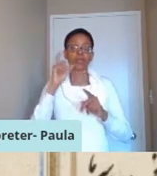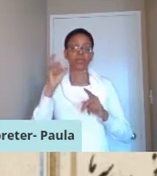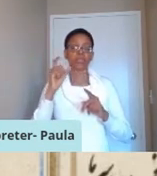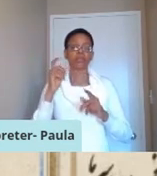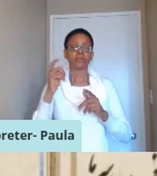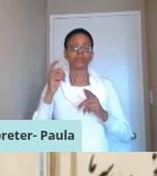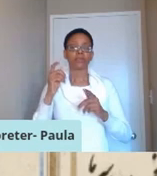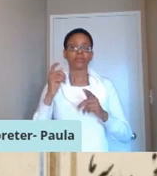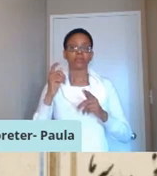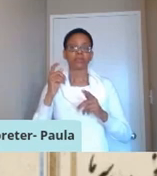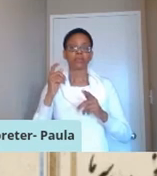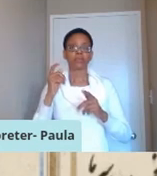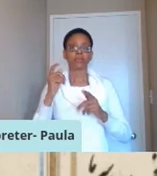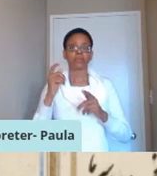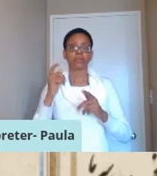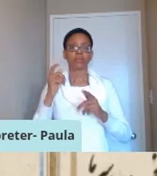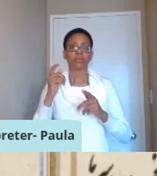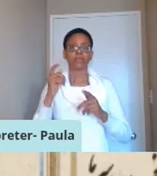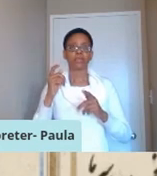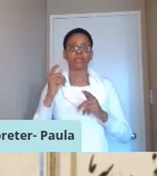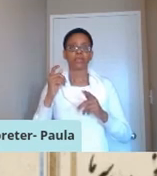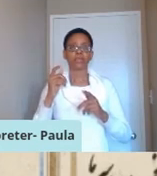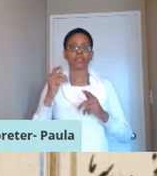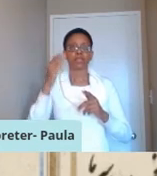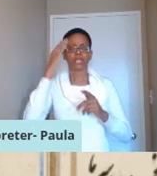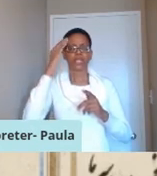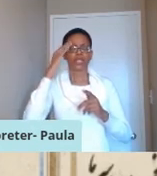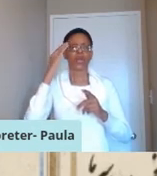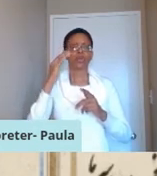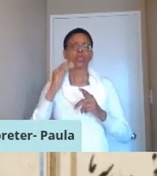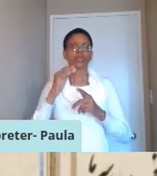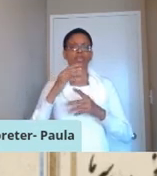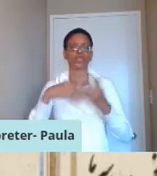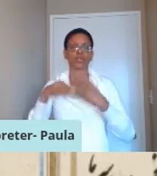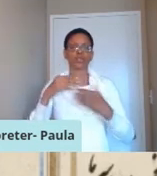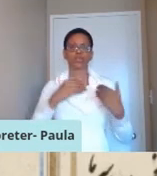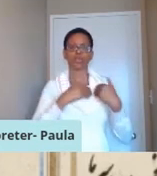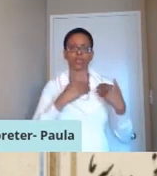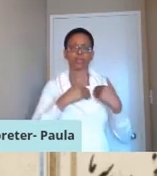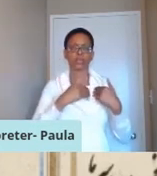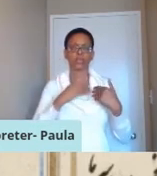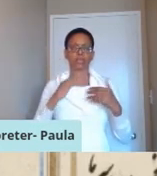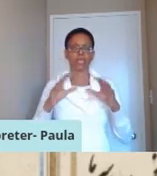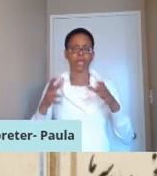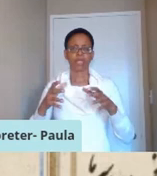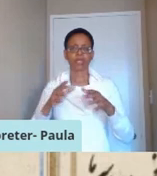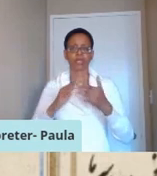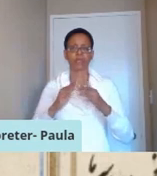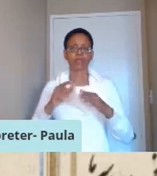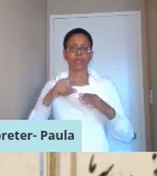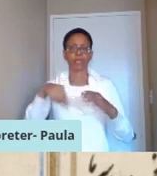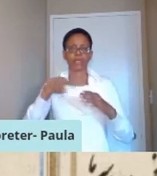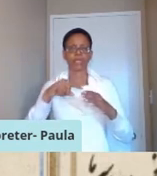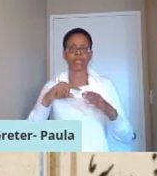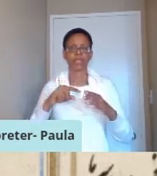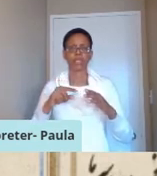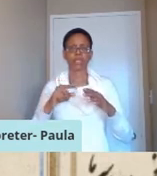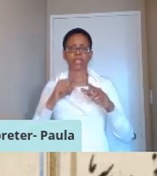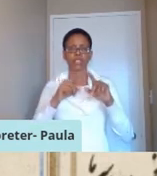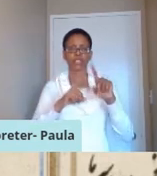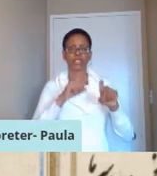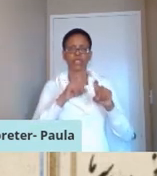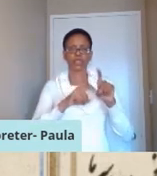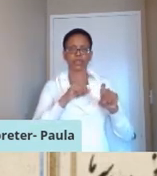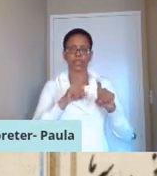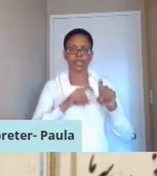mindful of the social responsibility. So they did a survey among the community members in Canada. And the